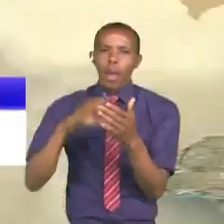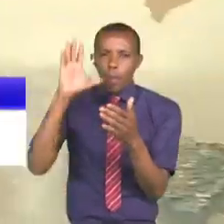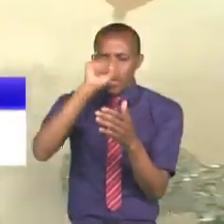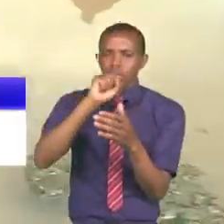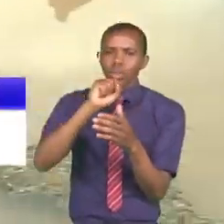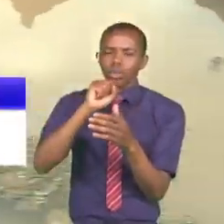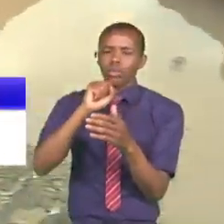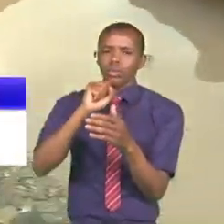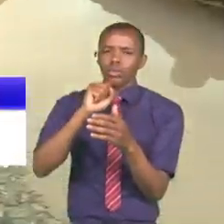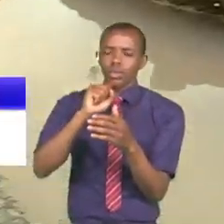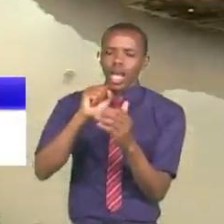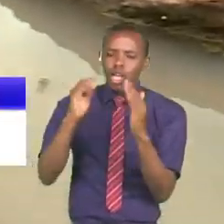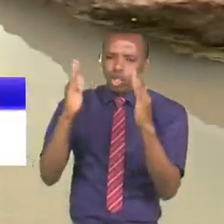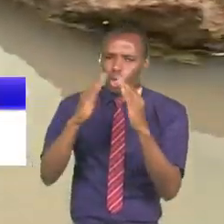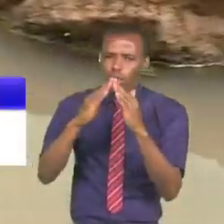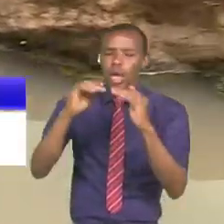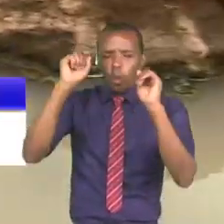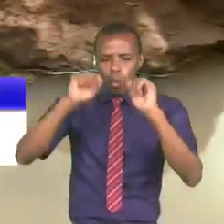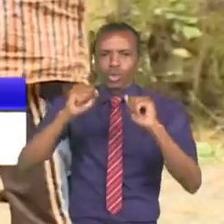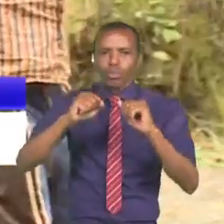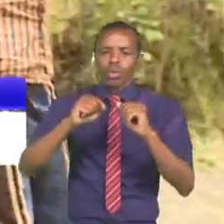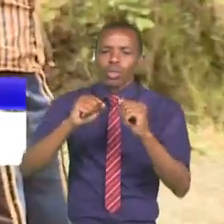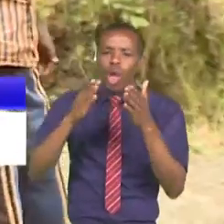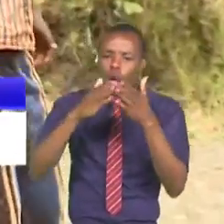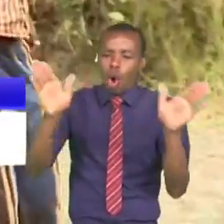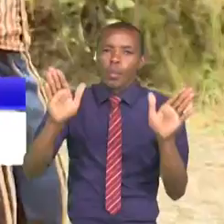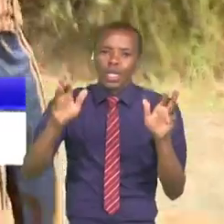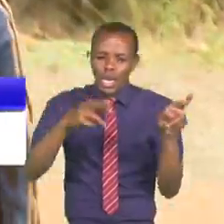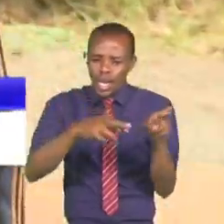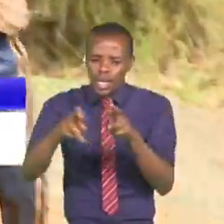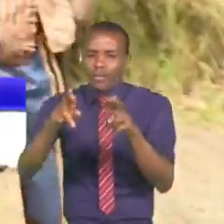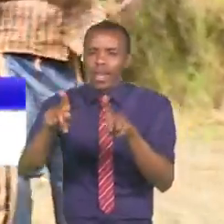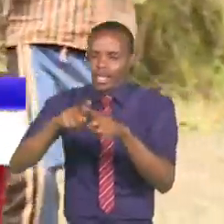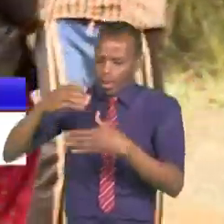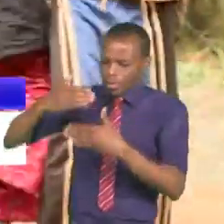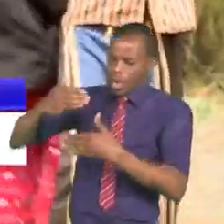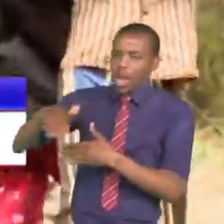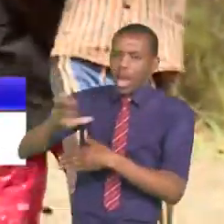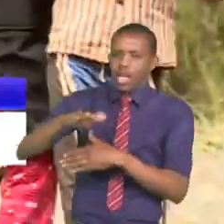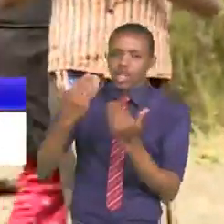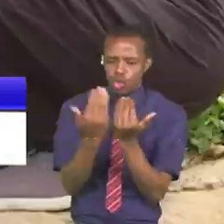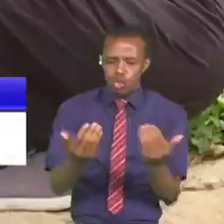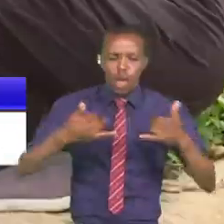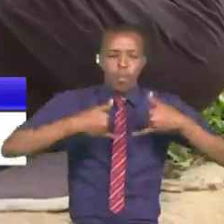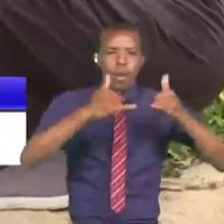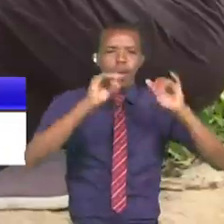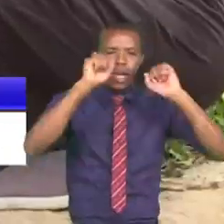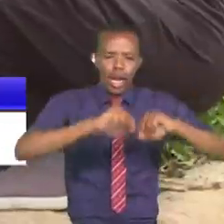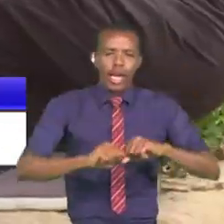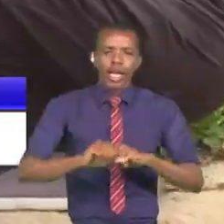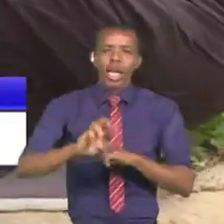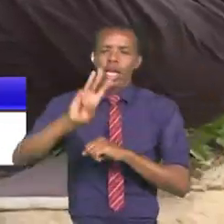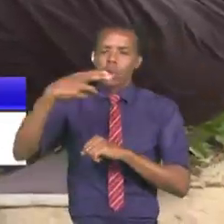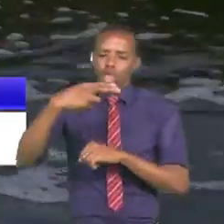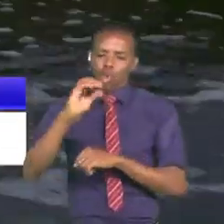sanitation can force people to defecate in the open, in rivers and near areas where children play. WHO